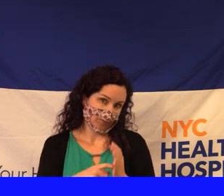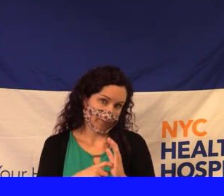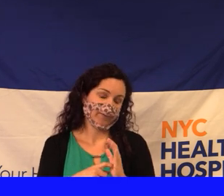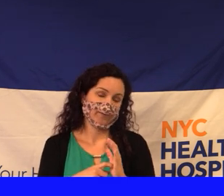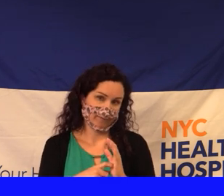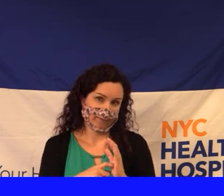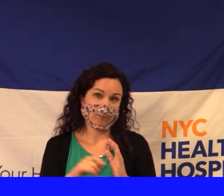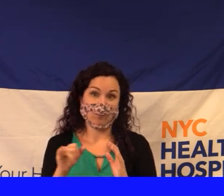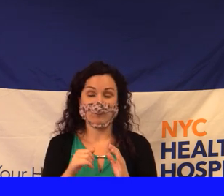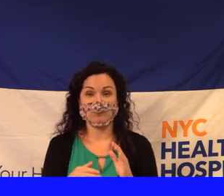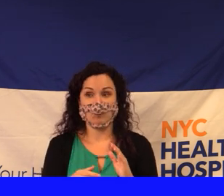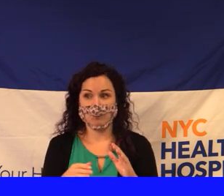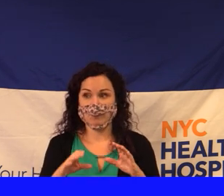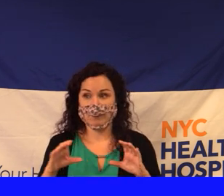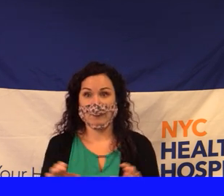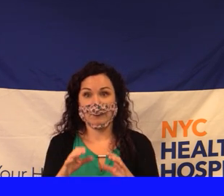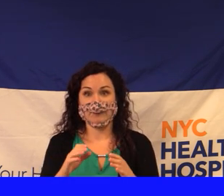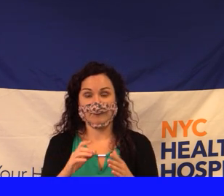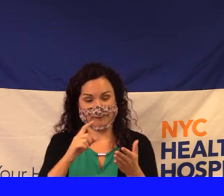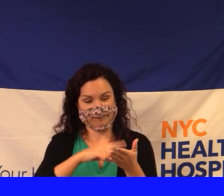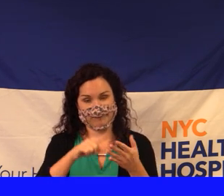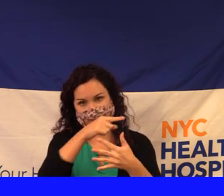and especially Active Directory.